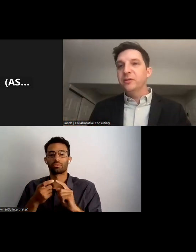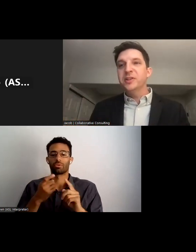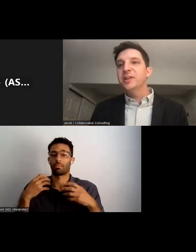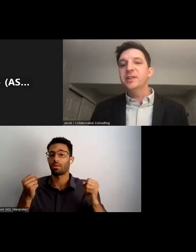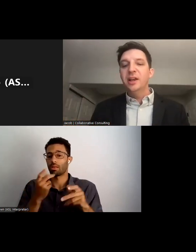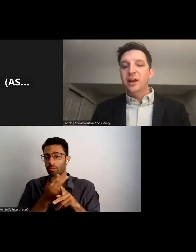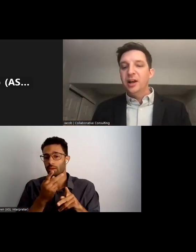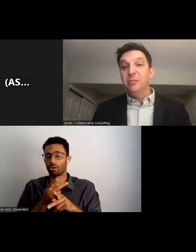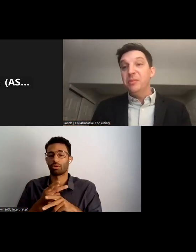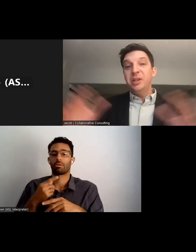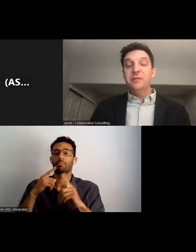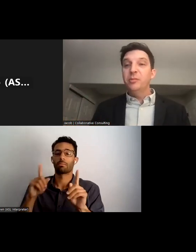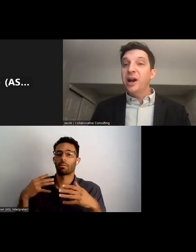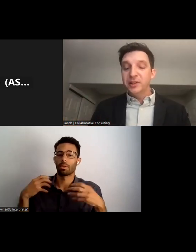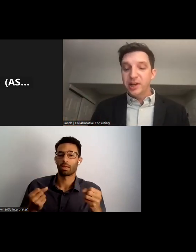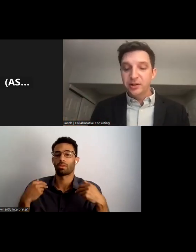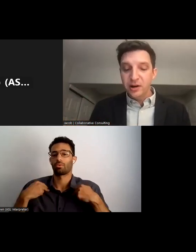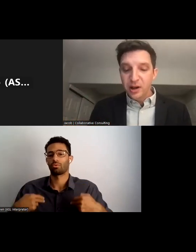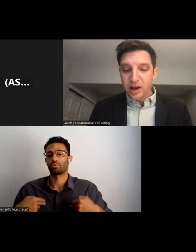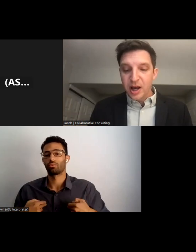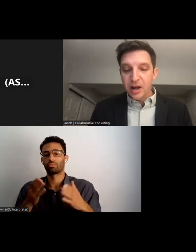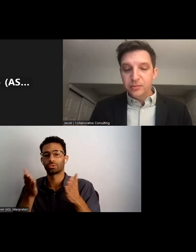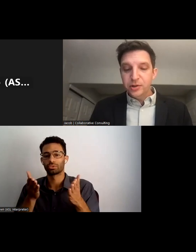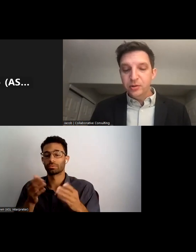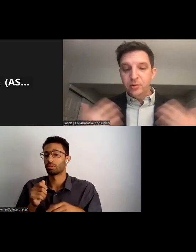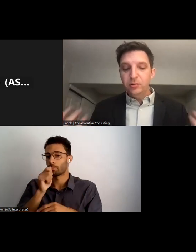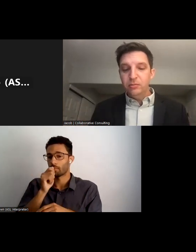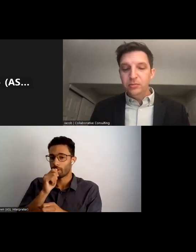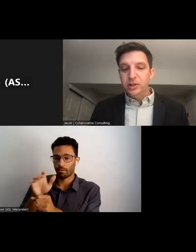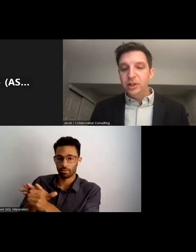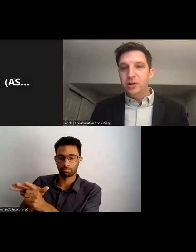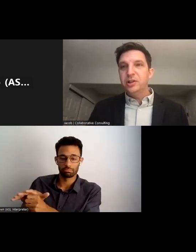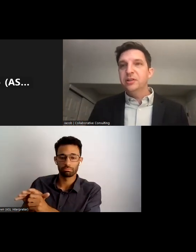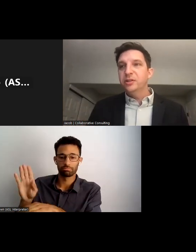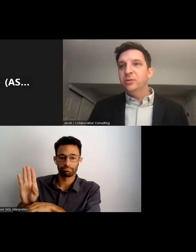human services, maybe even the private sector, to